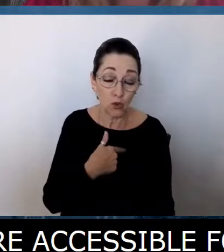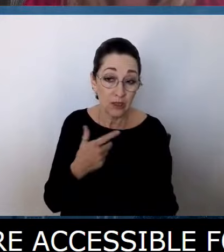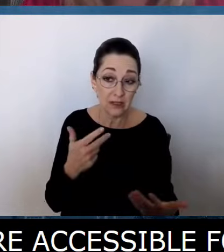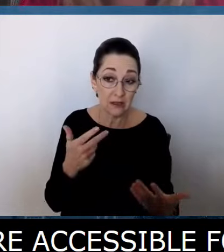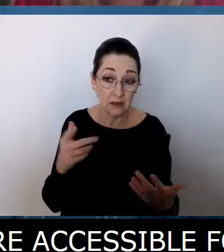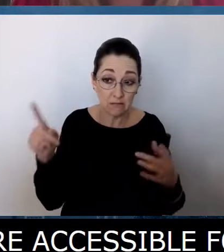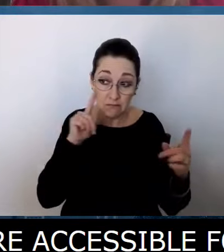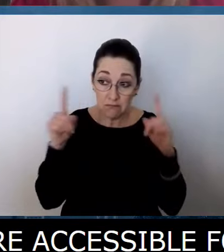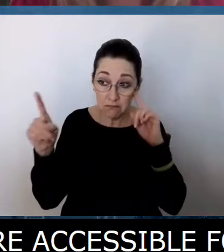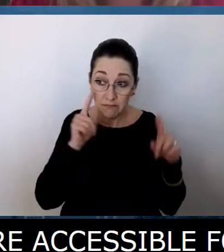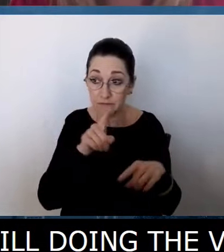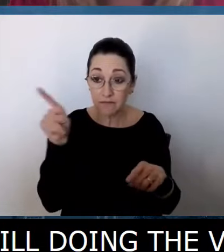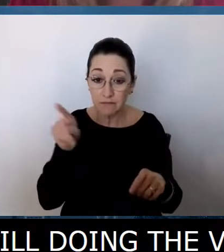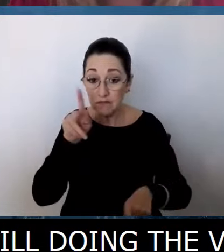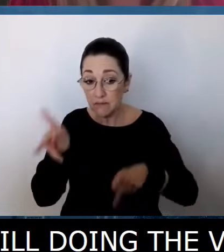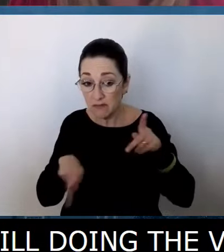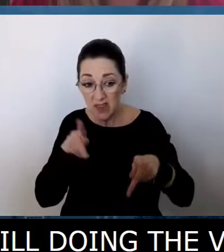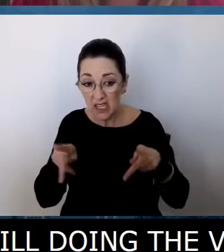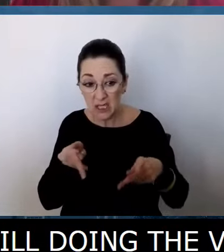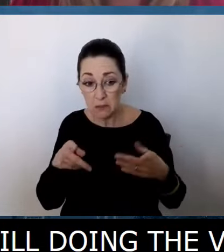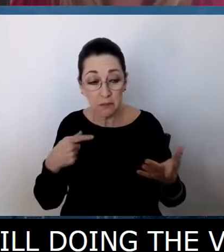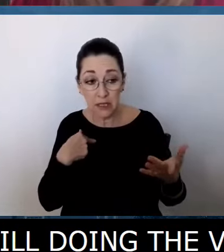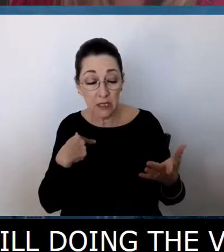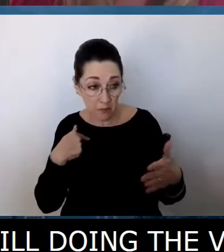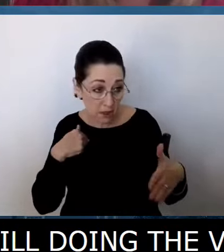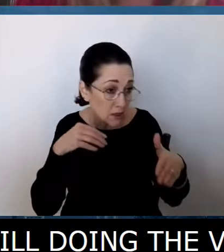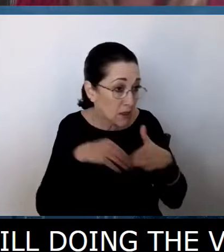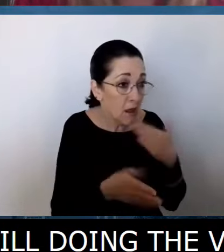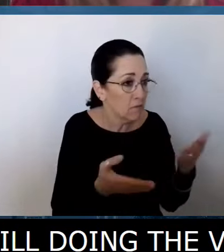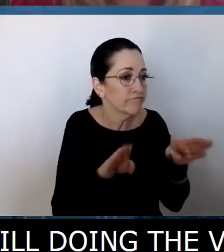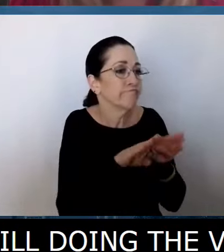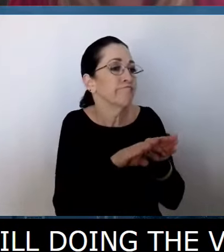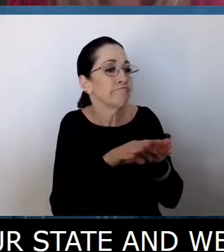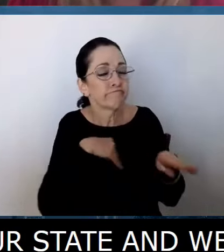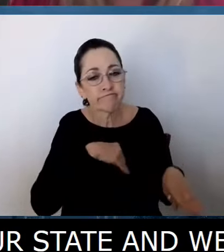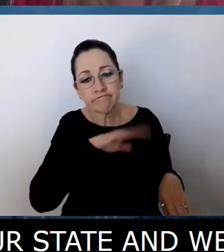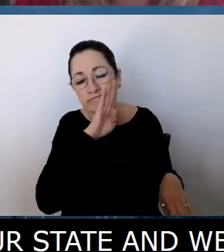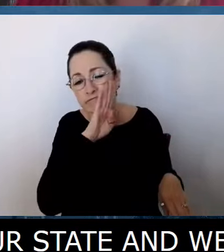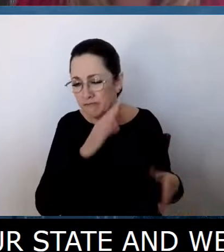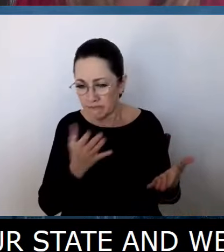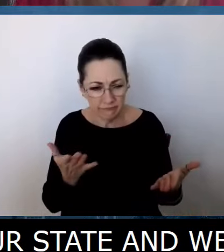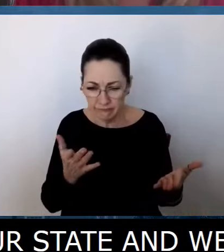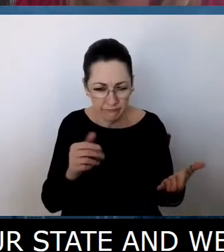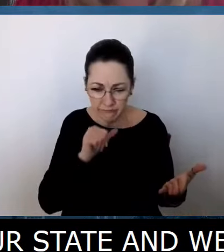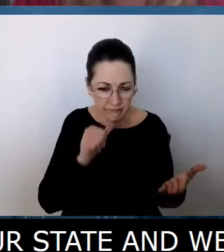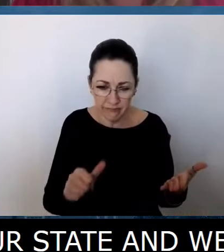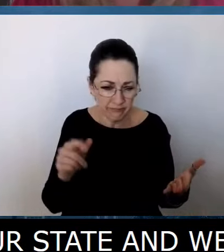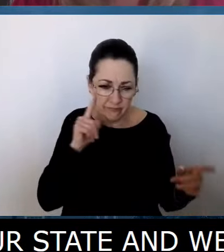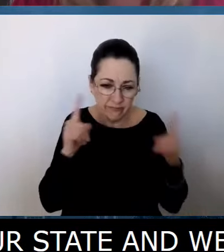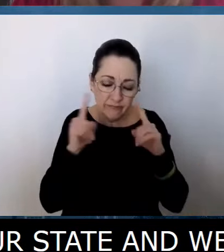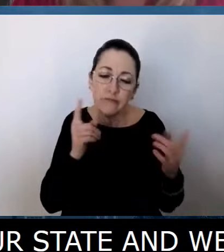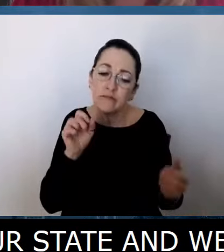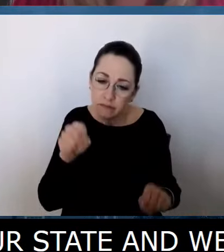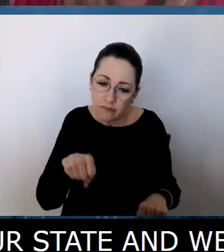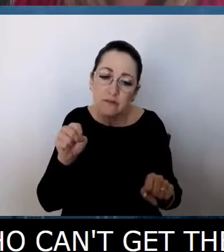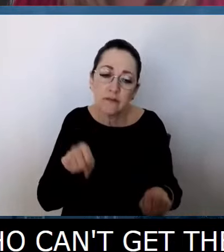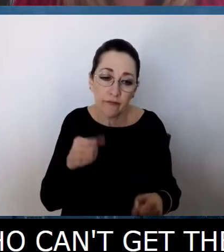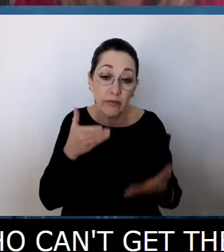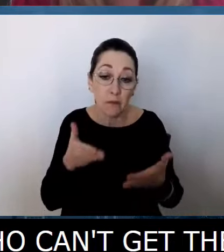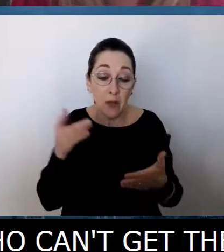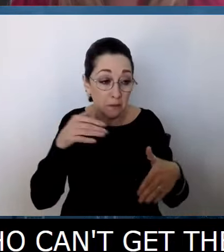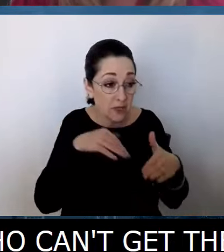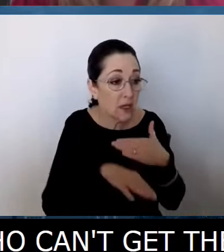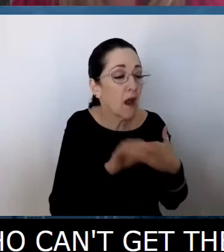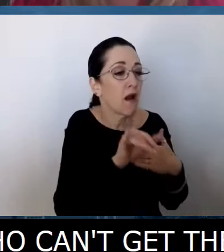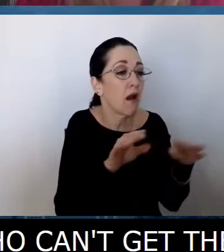the vaccine at a pharmacy, but it's possible that it may take a couple of days before you can get